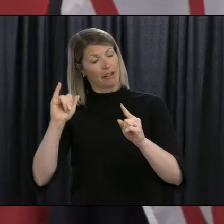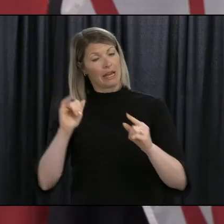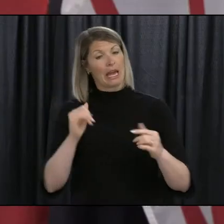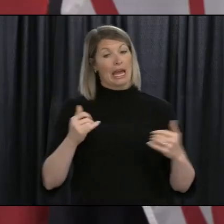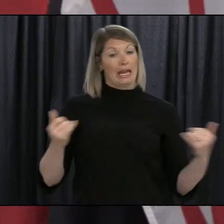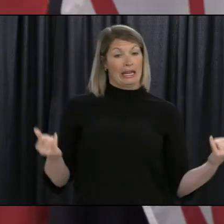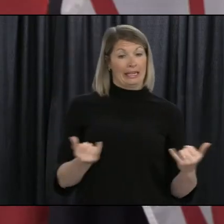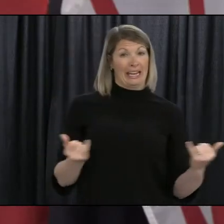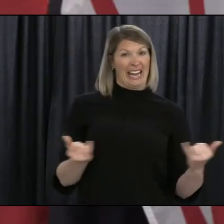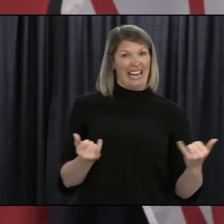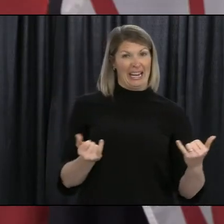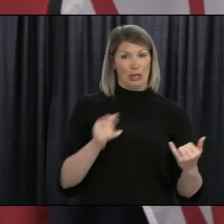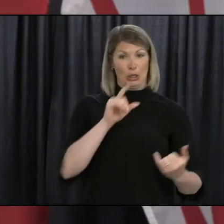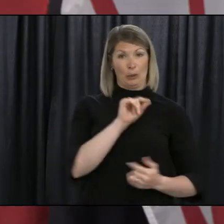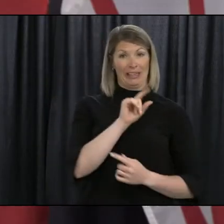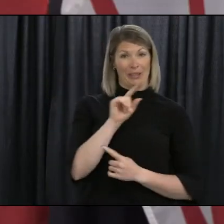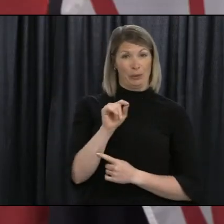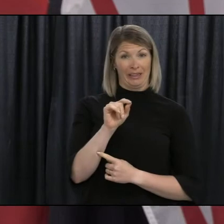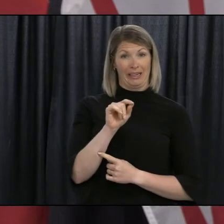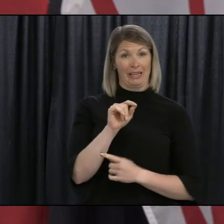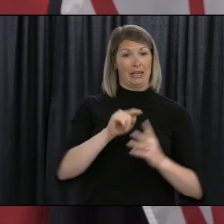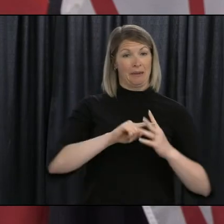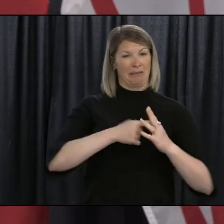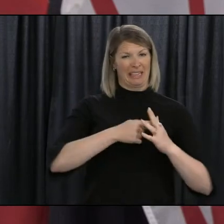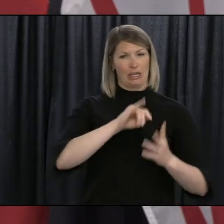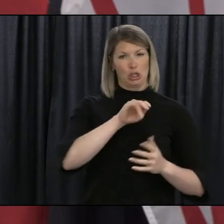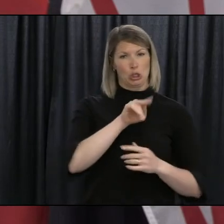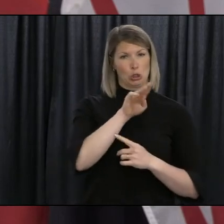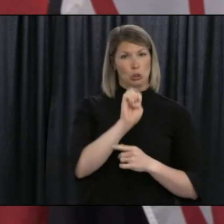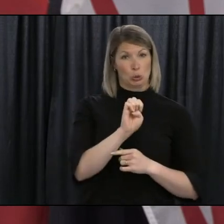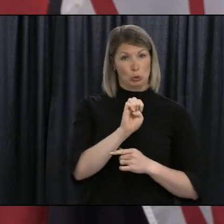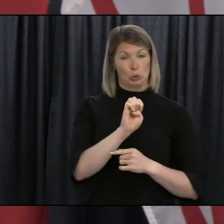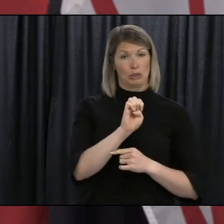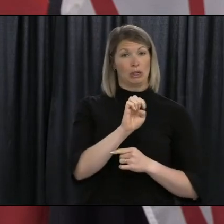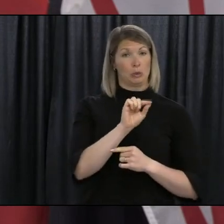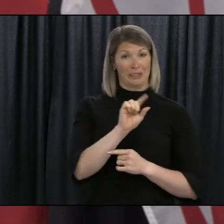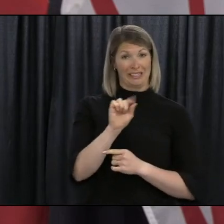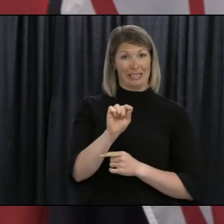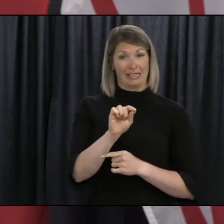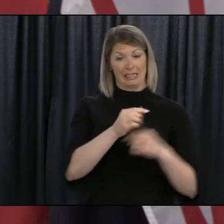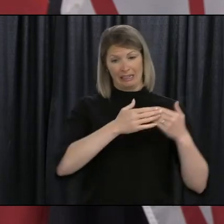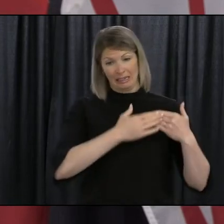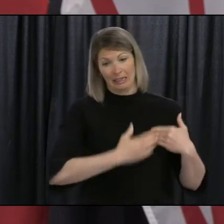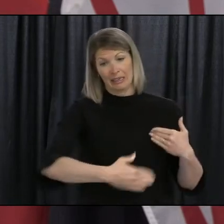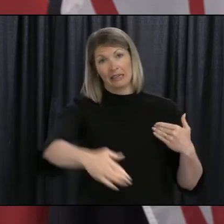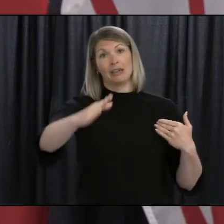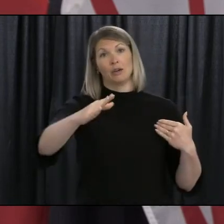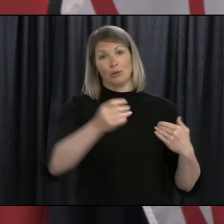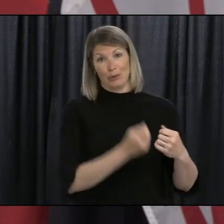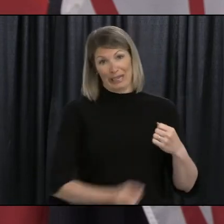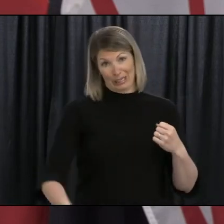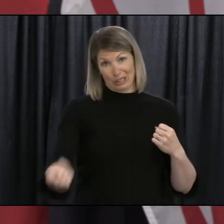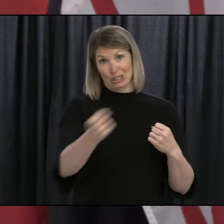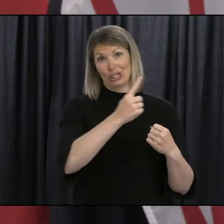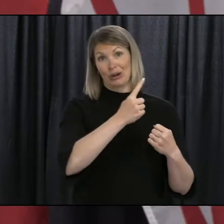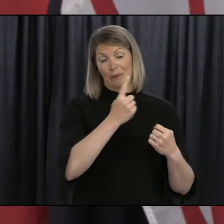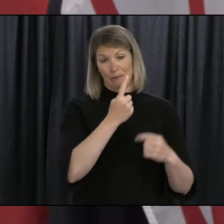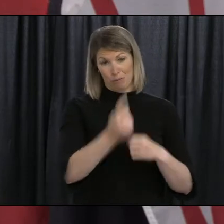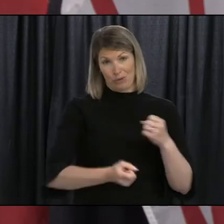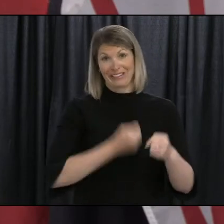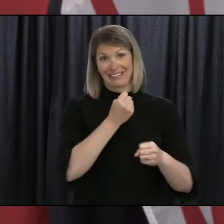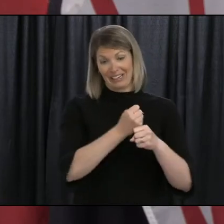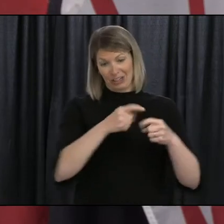significant revenue impacts this year as a result of higher unemployment, reduced business operations, and